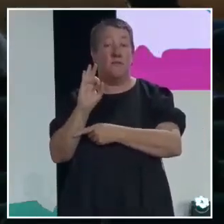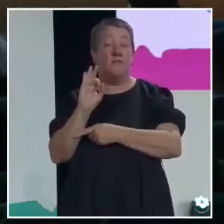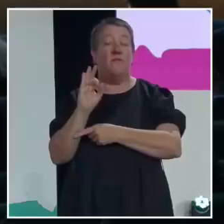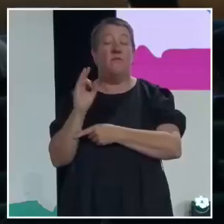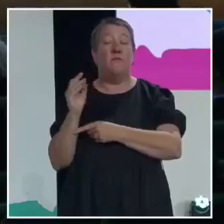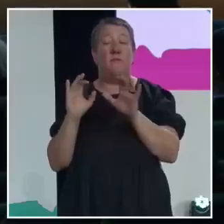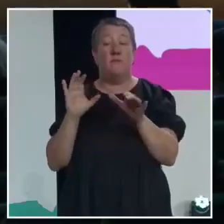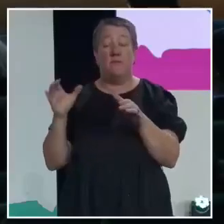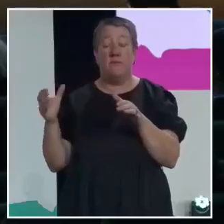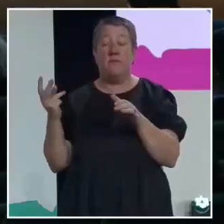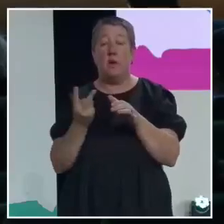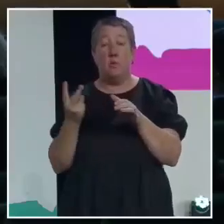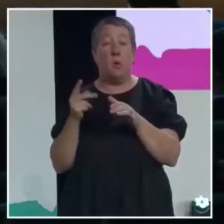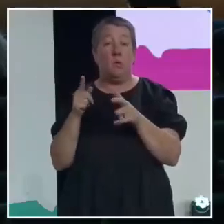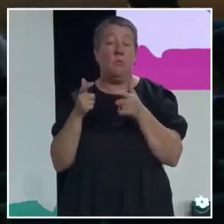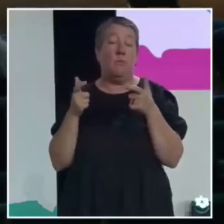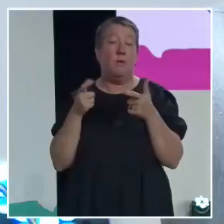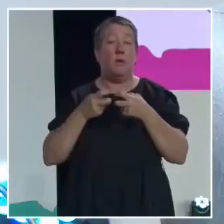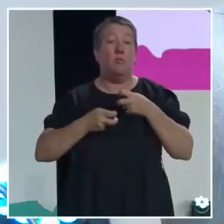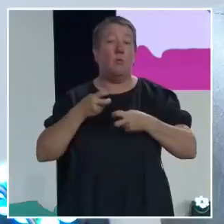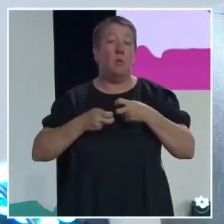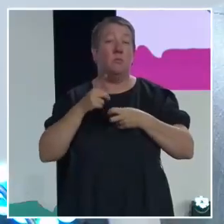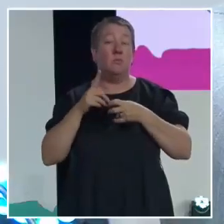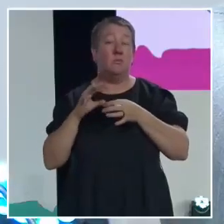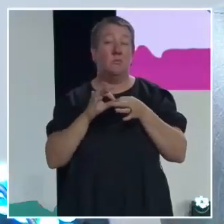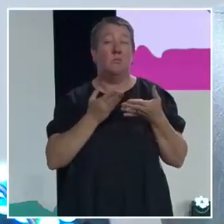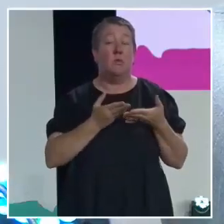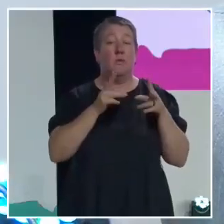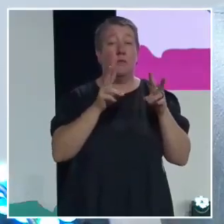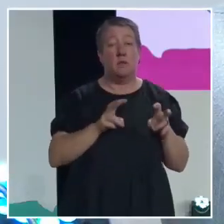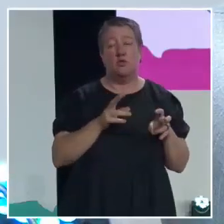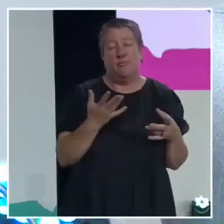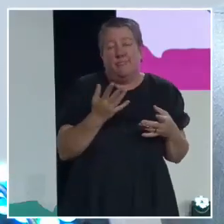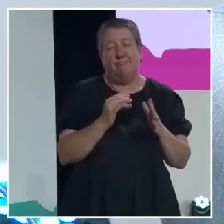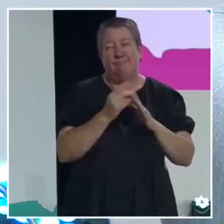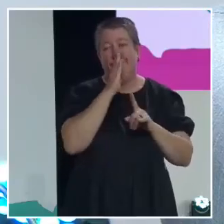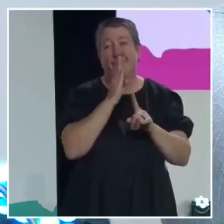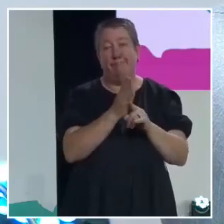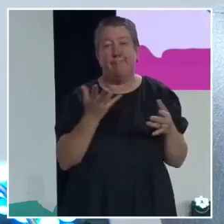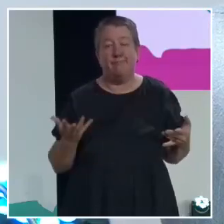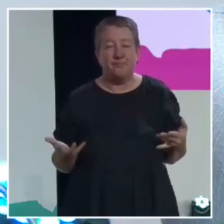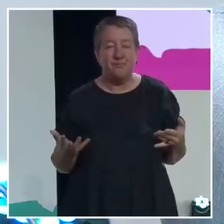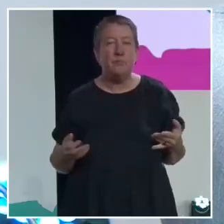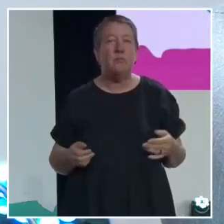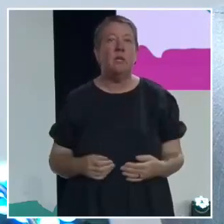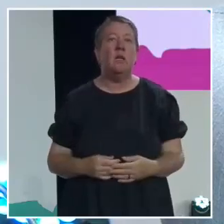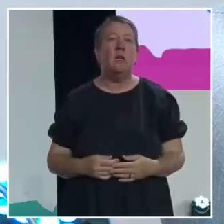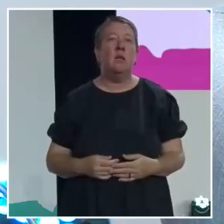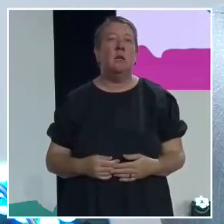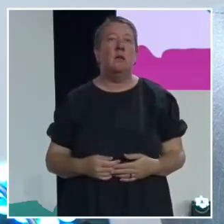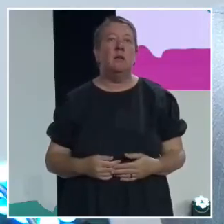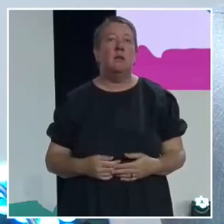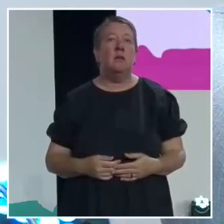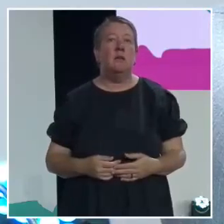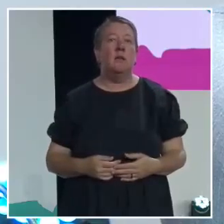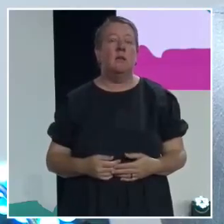are big problems when it comes to these issues, just to put it bluntly. The way that